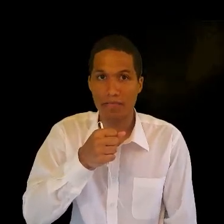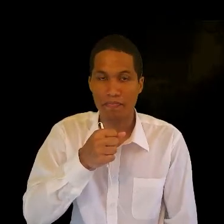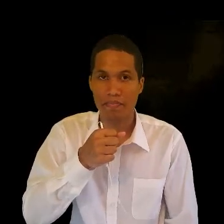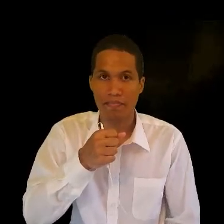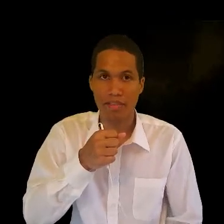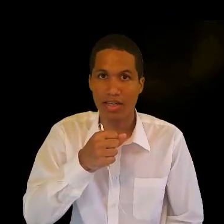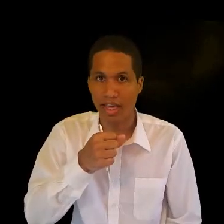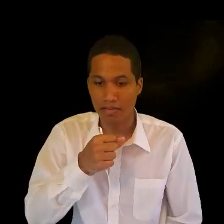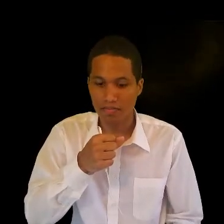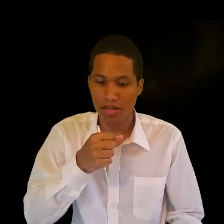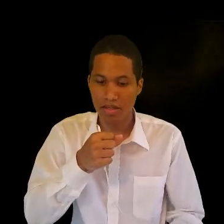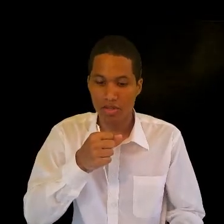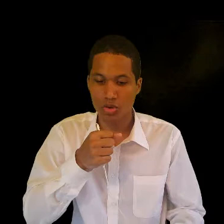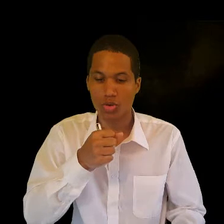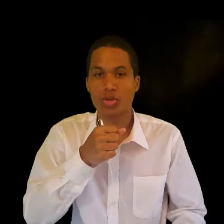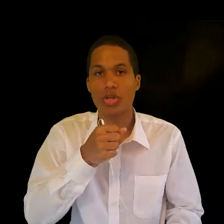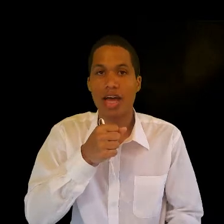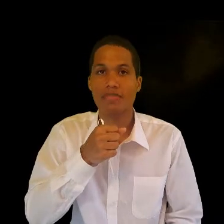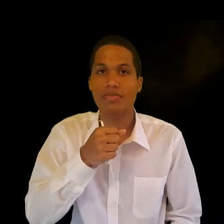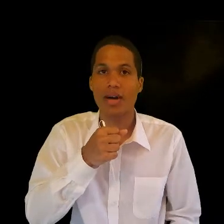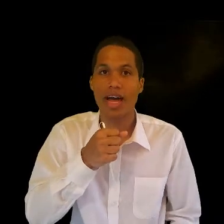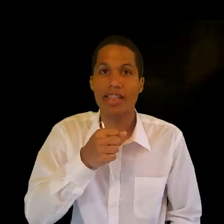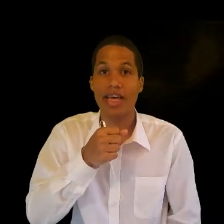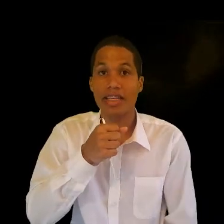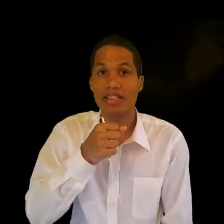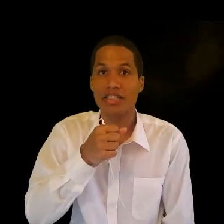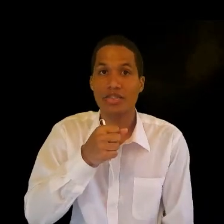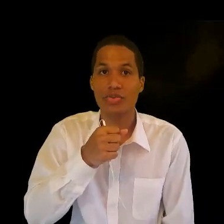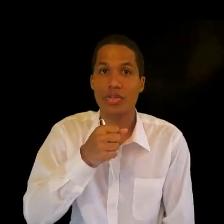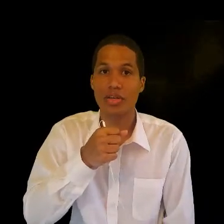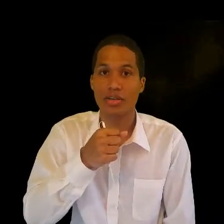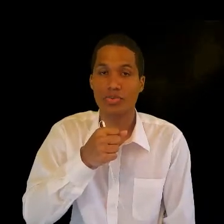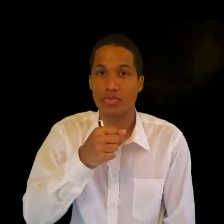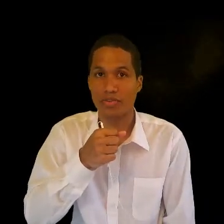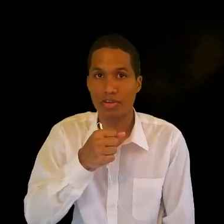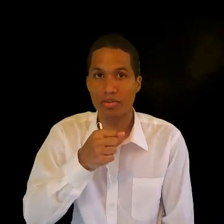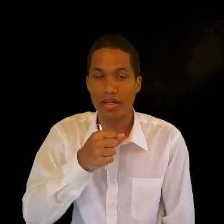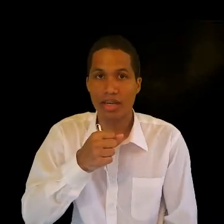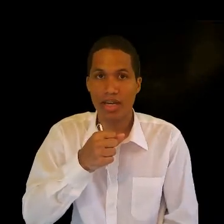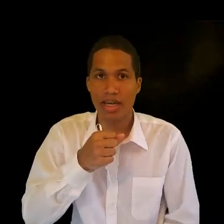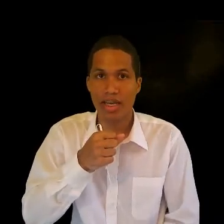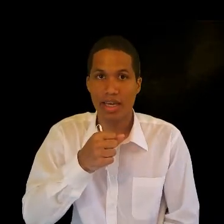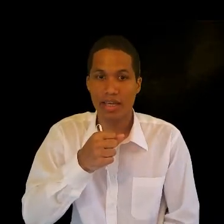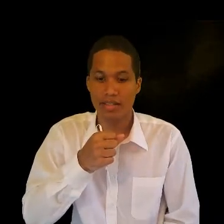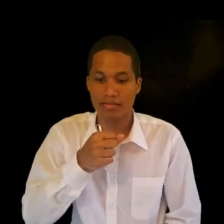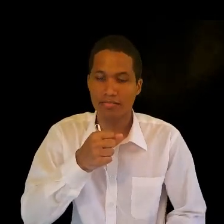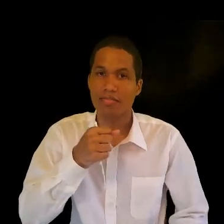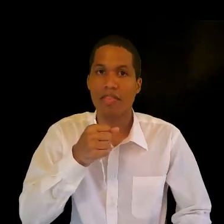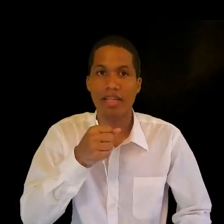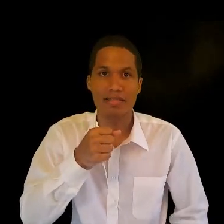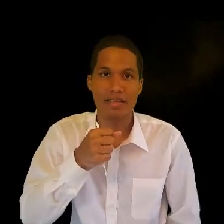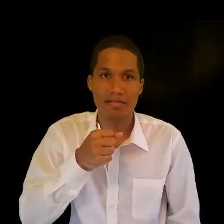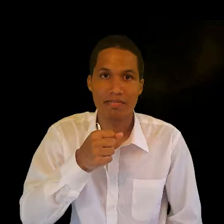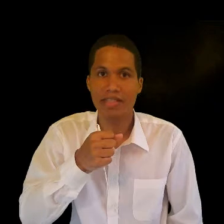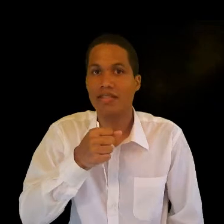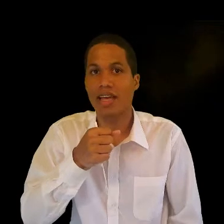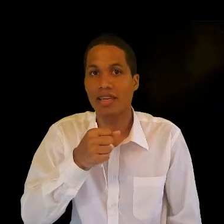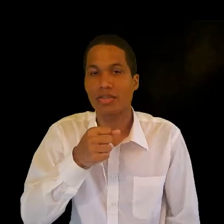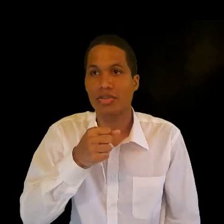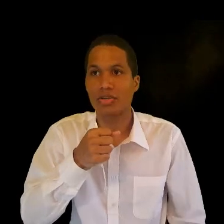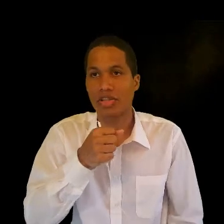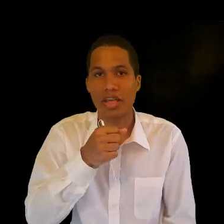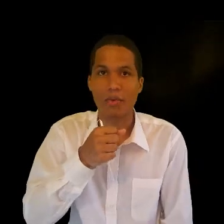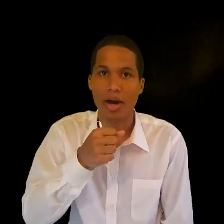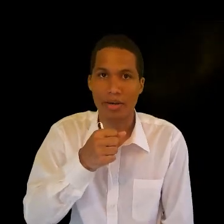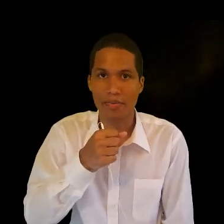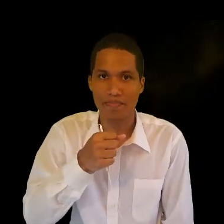bear. Again, you just have to add ing to the verb, and that's it. It's like